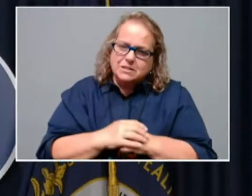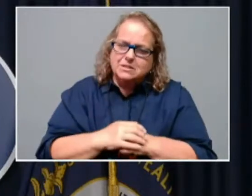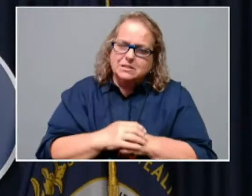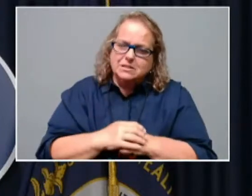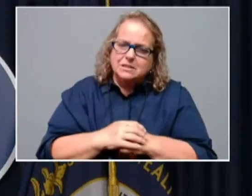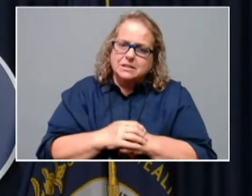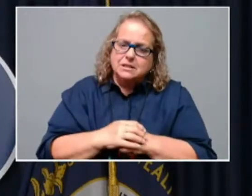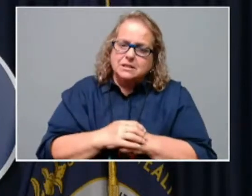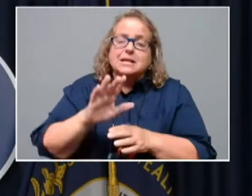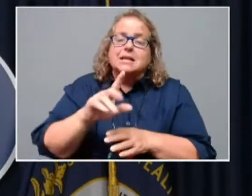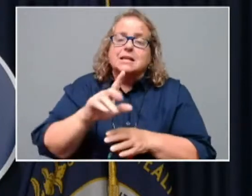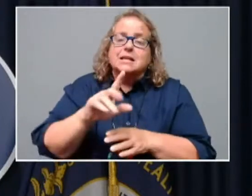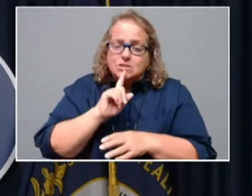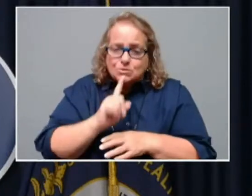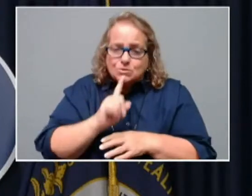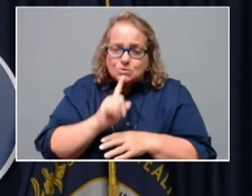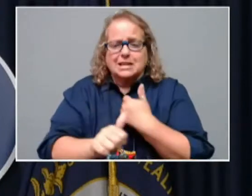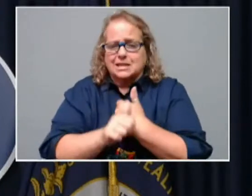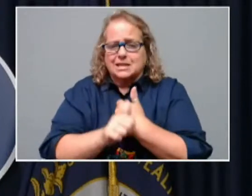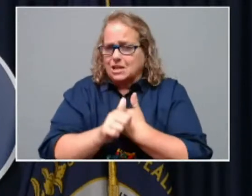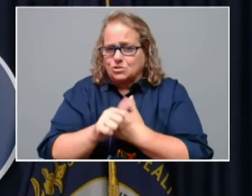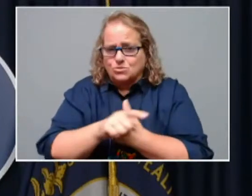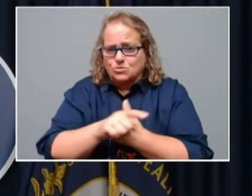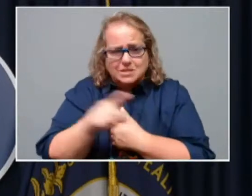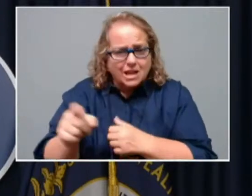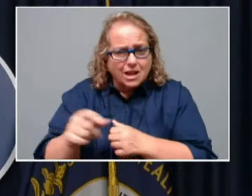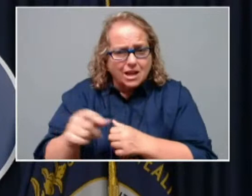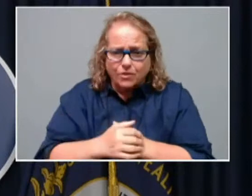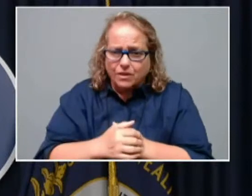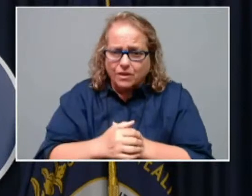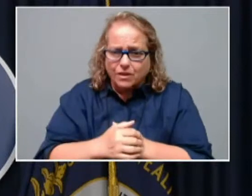dangerous. You know, I spent this weekend with my family,